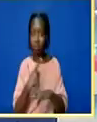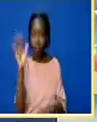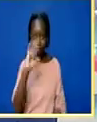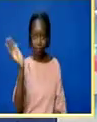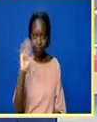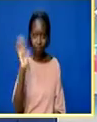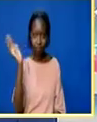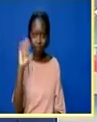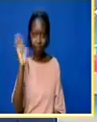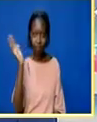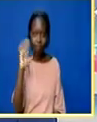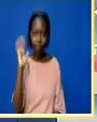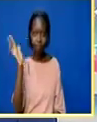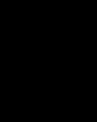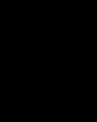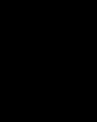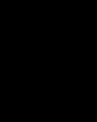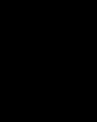it's goodbye. Goodbye.